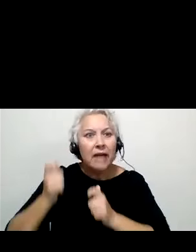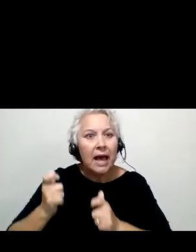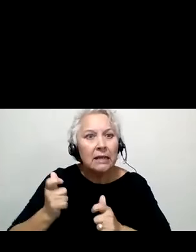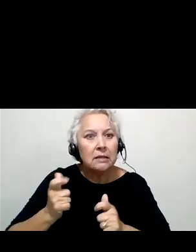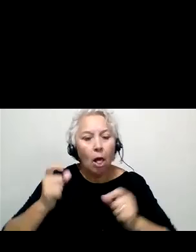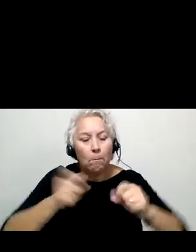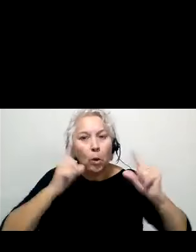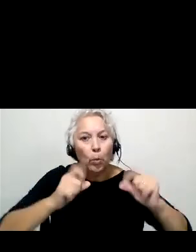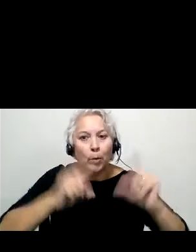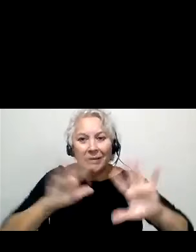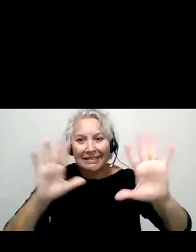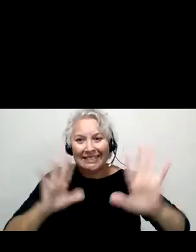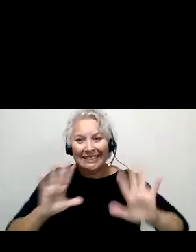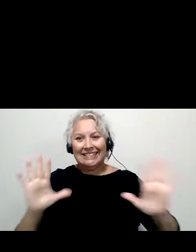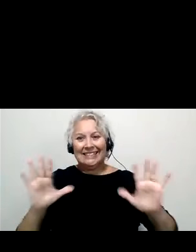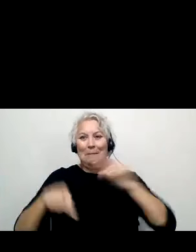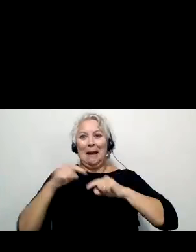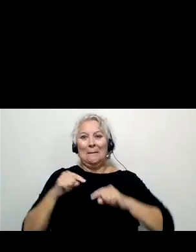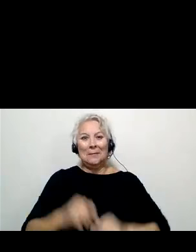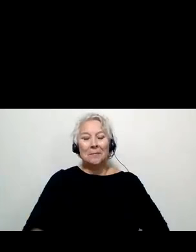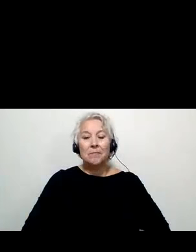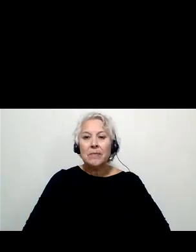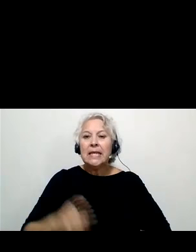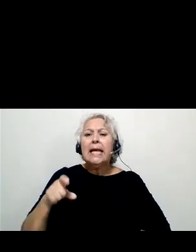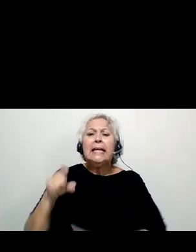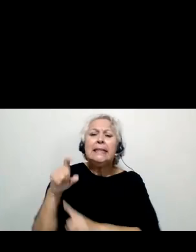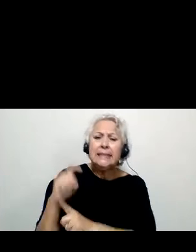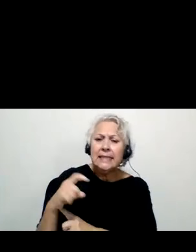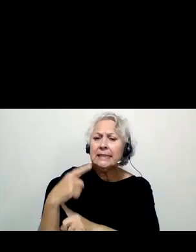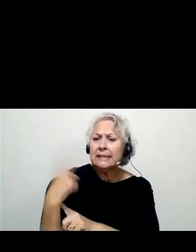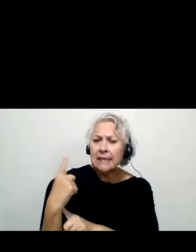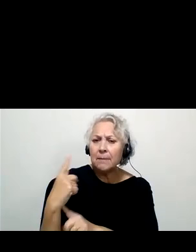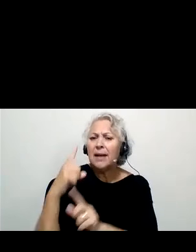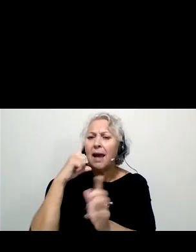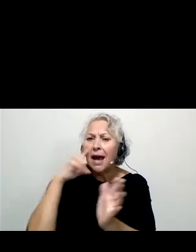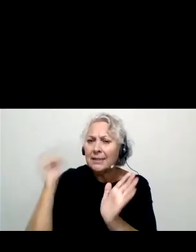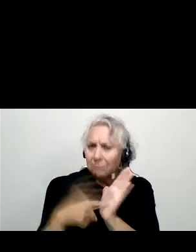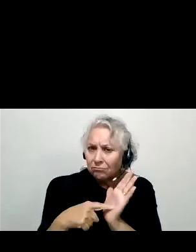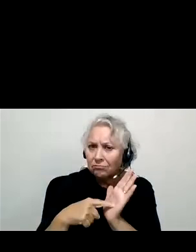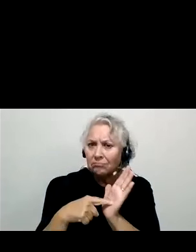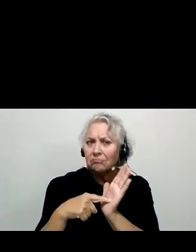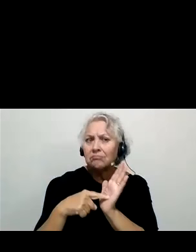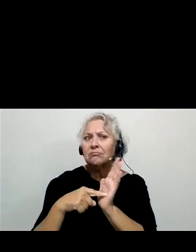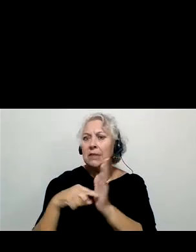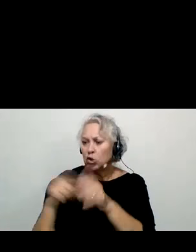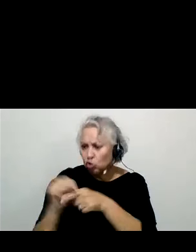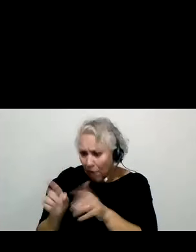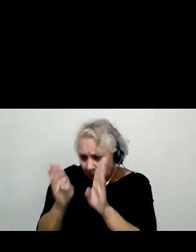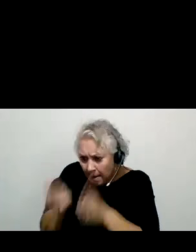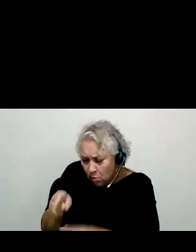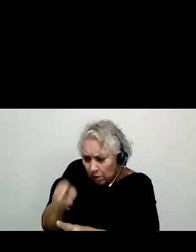slides, that they need to have someone identified and then provide the training.